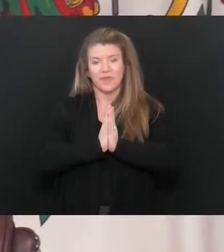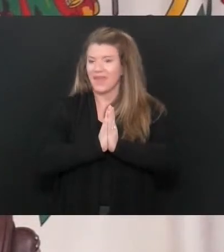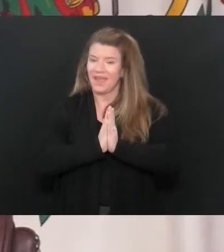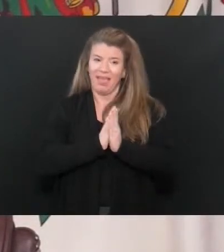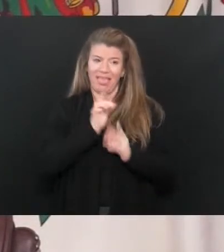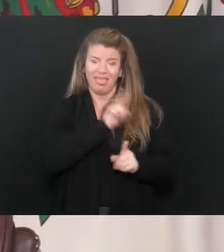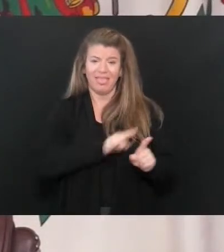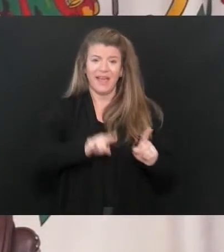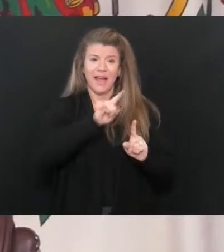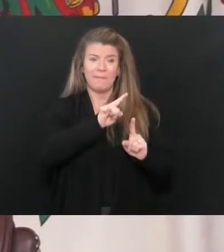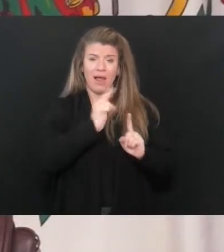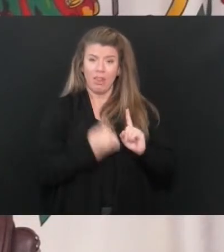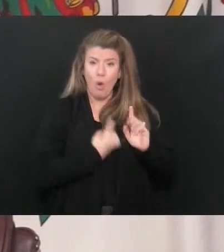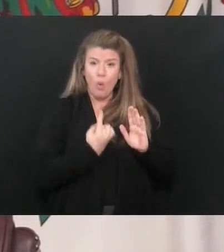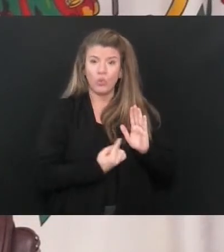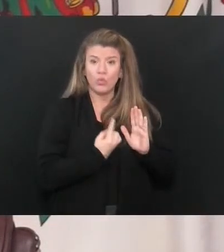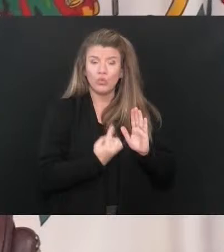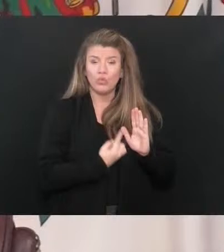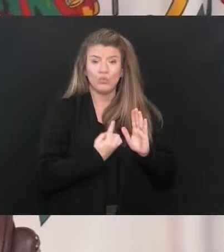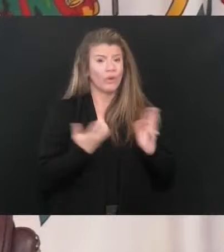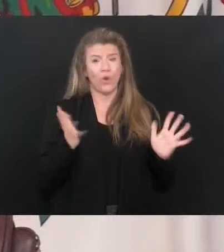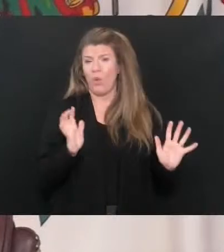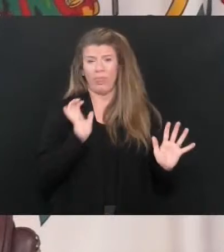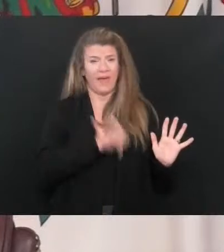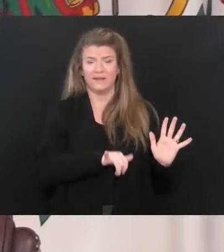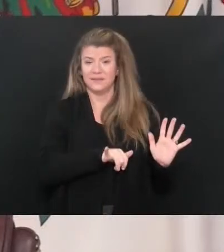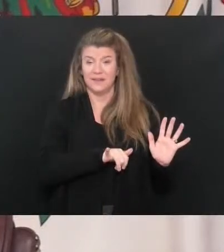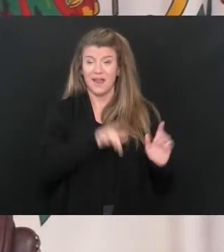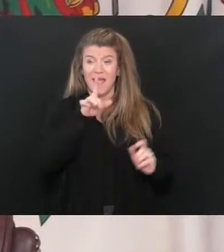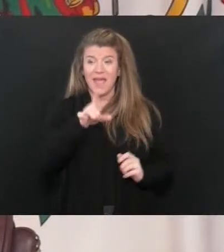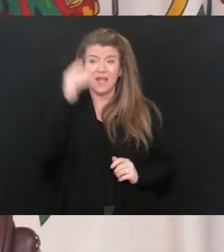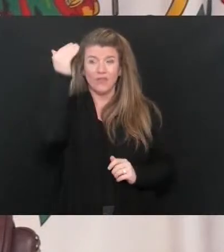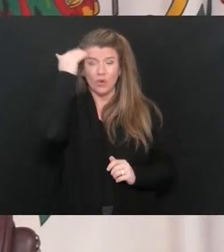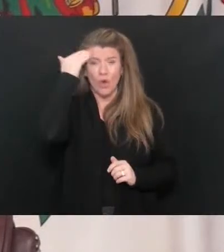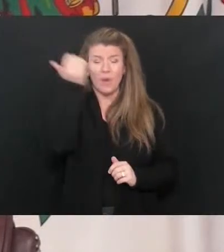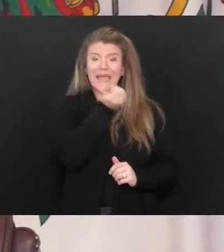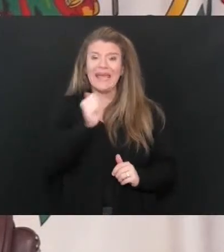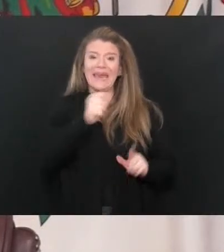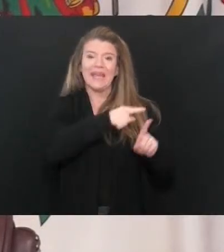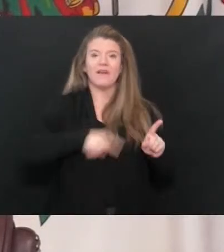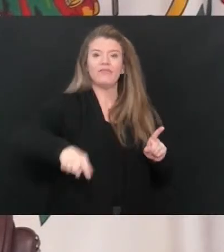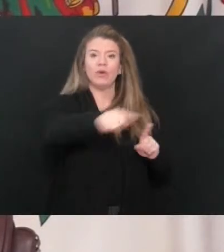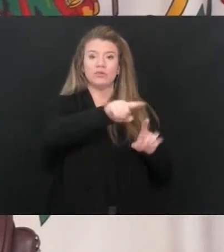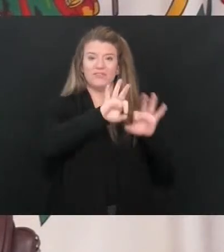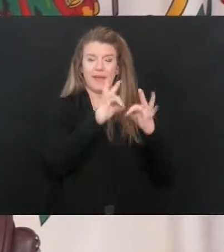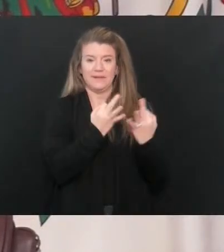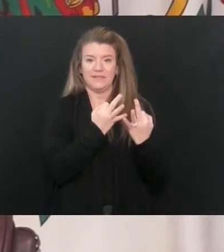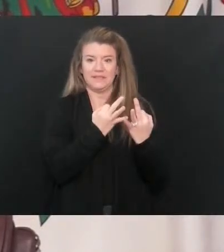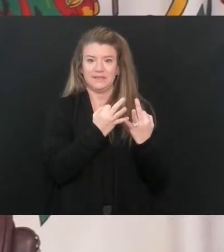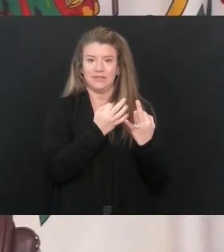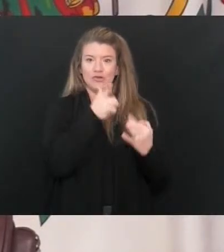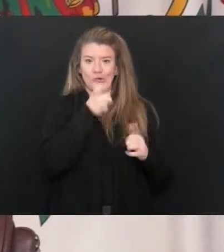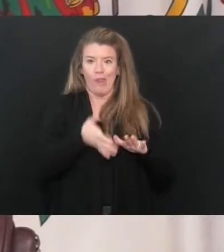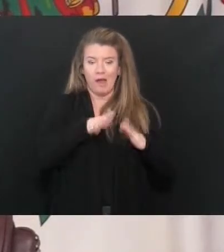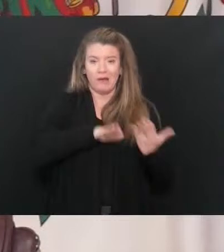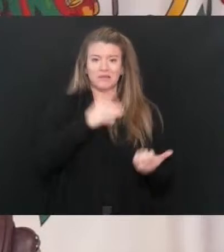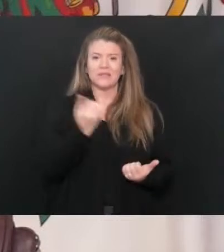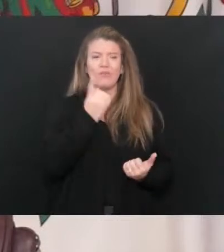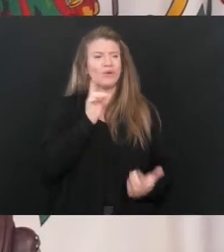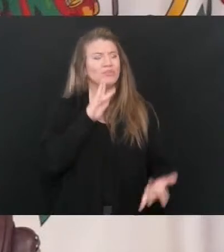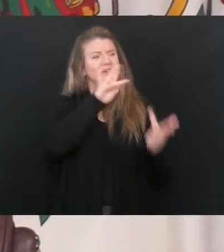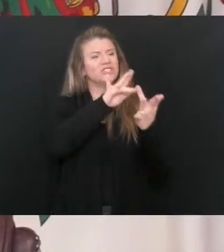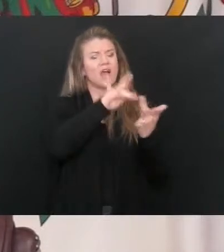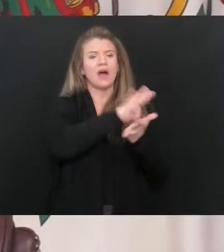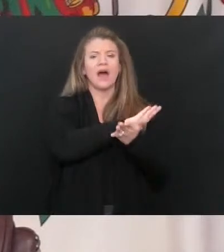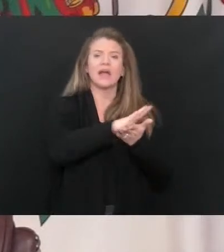be alone. You know, if you know any of these families and everything, reach out. Reach out. A kind word,